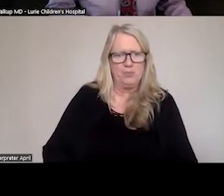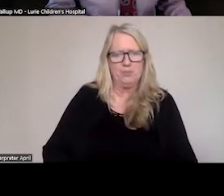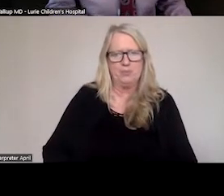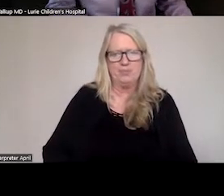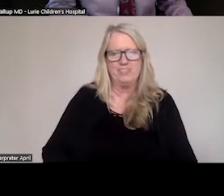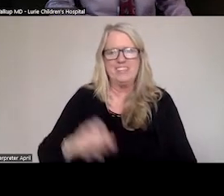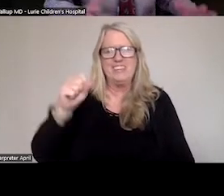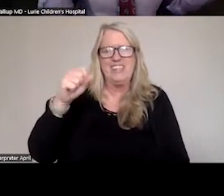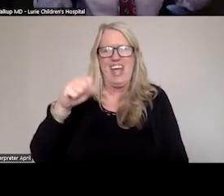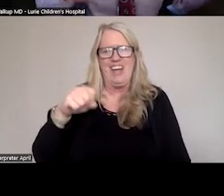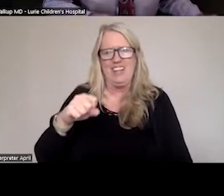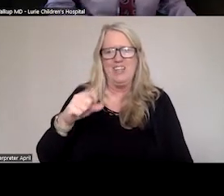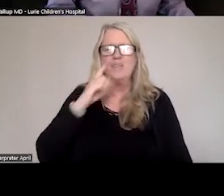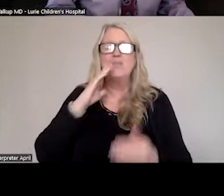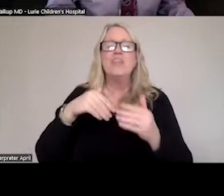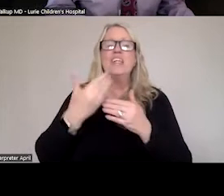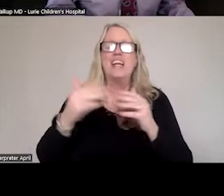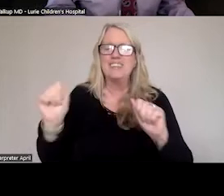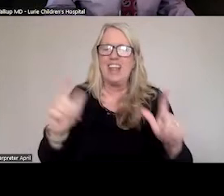Yeah, this is next slide.